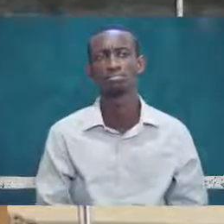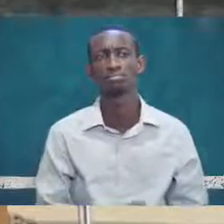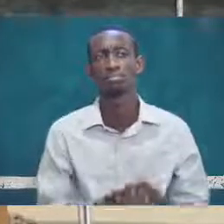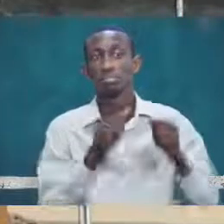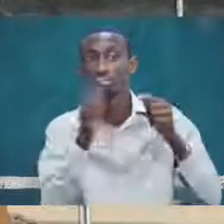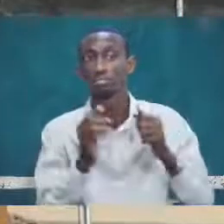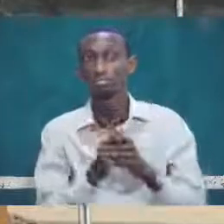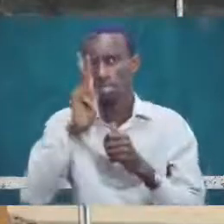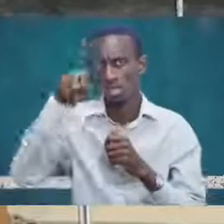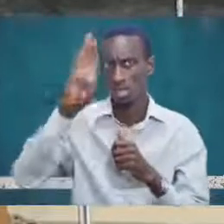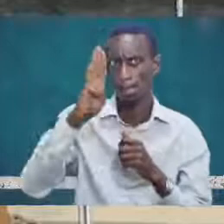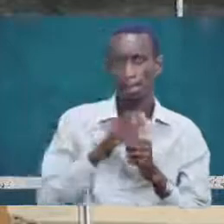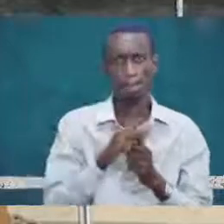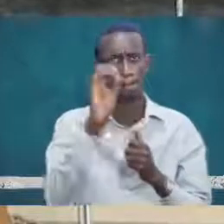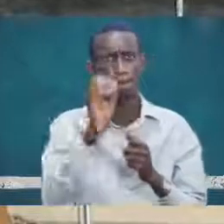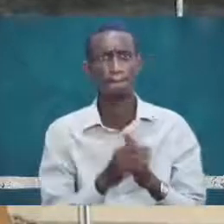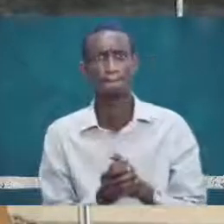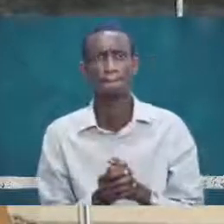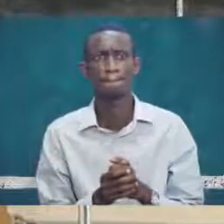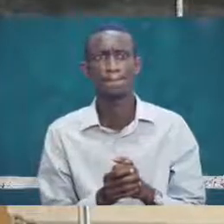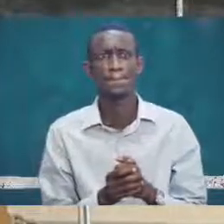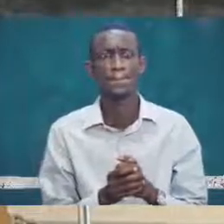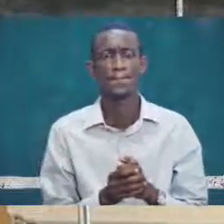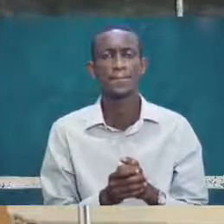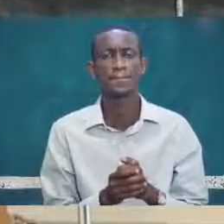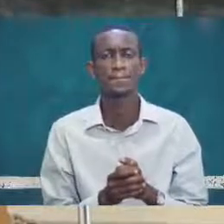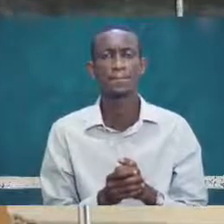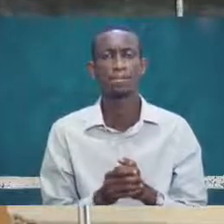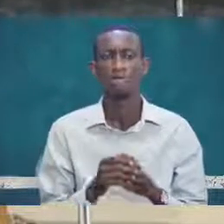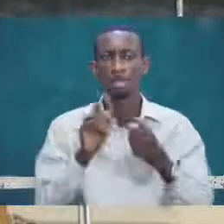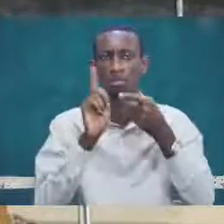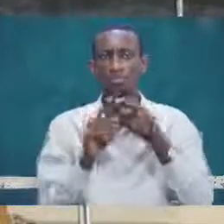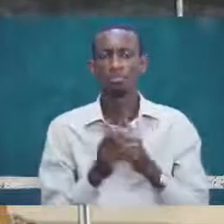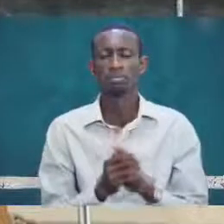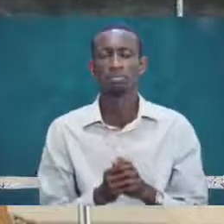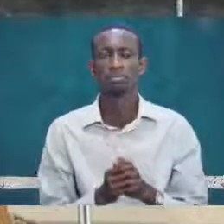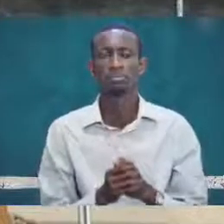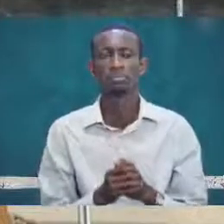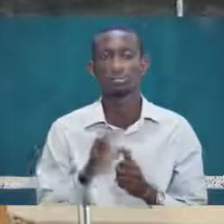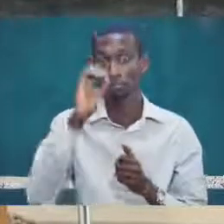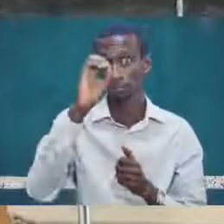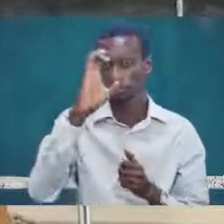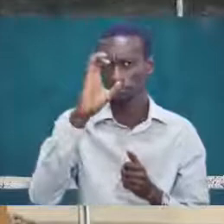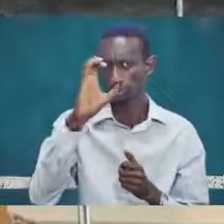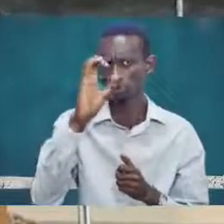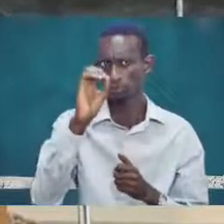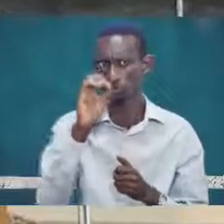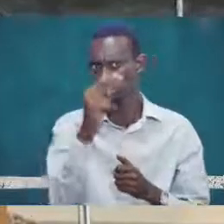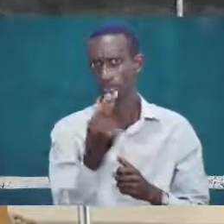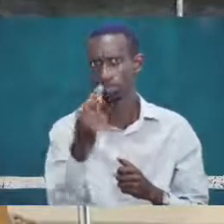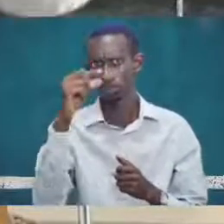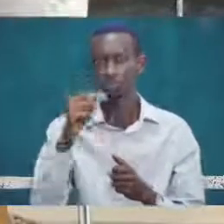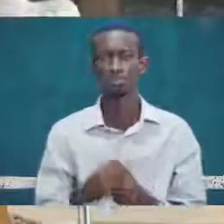now this one forms lead oxide plus the carbon dioxide.